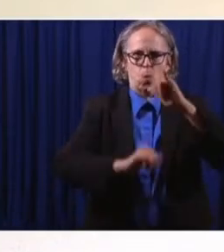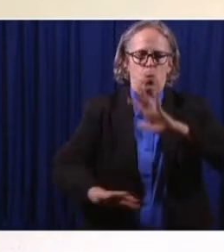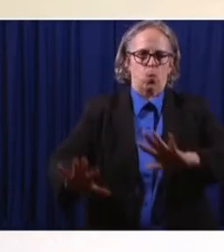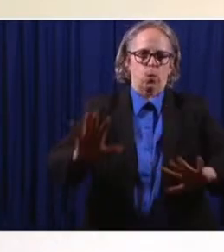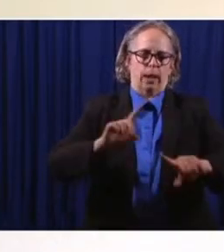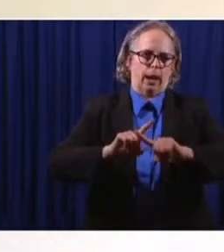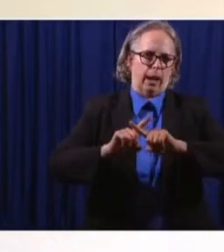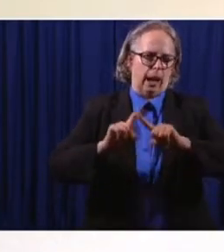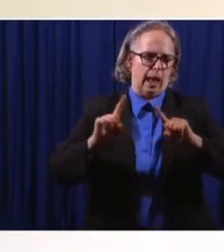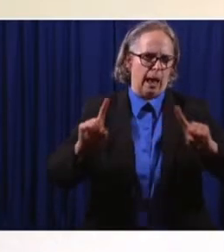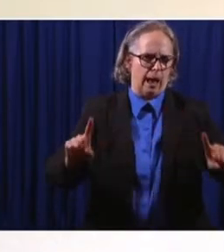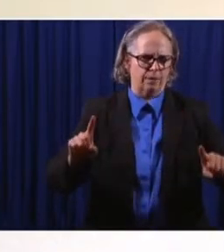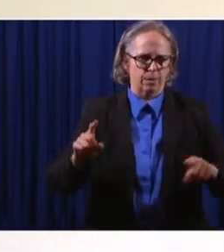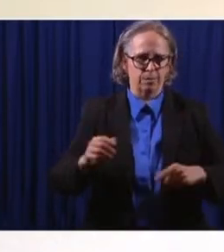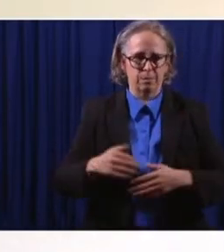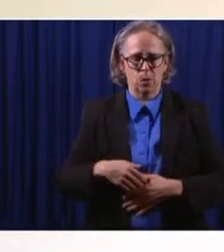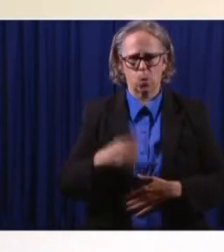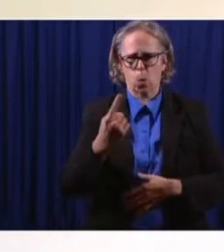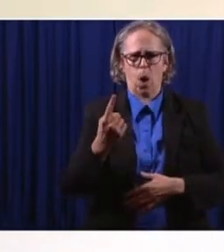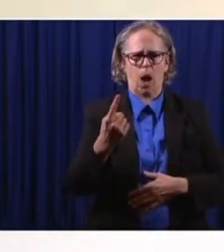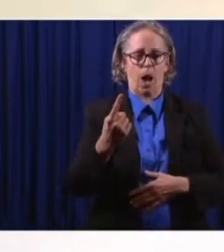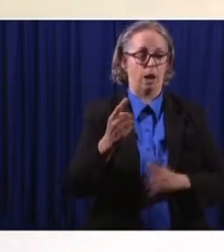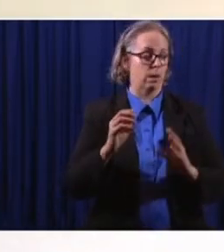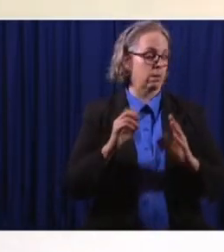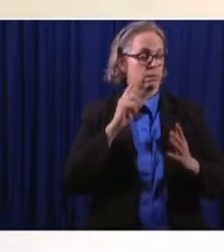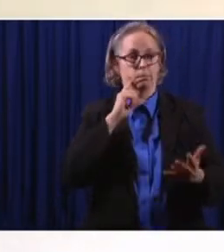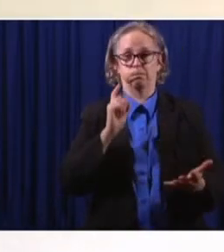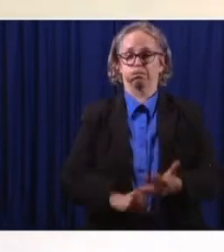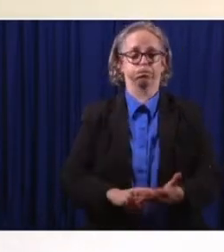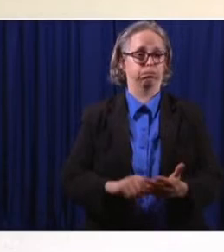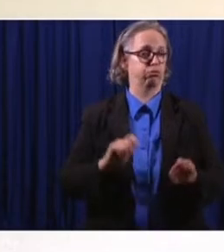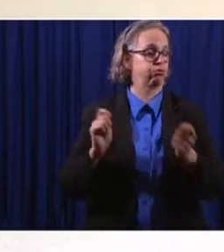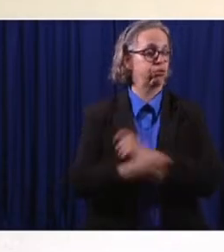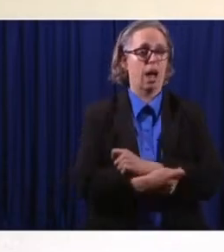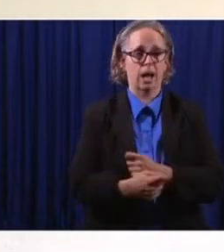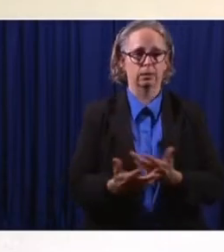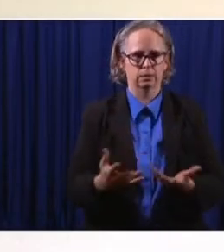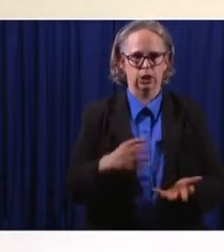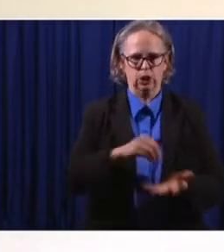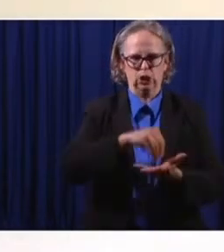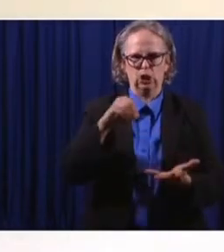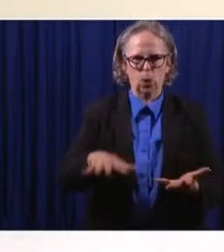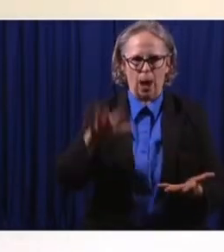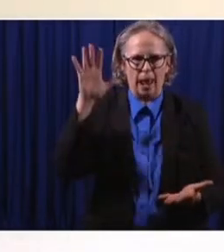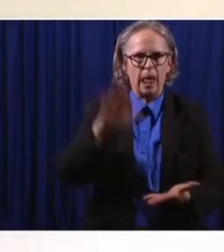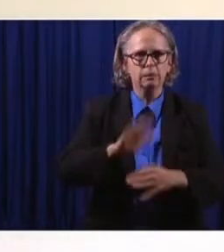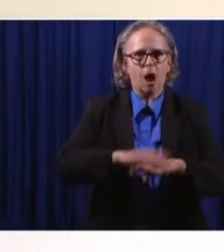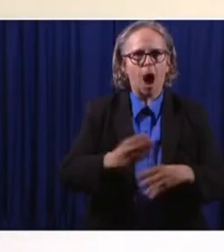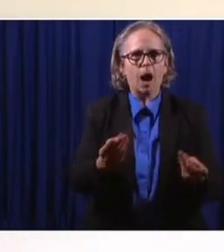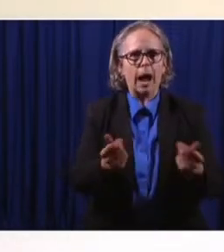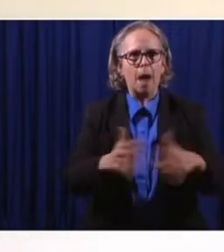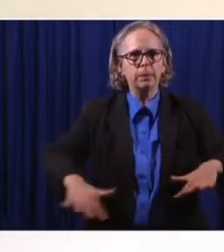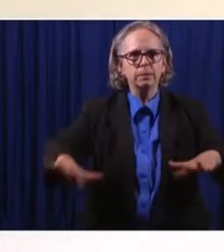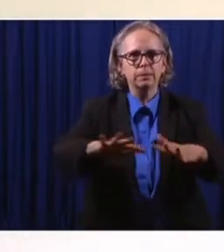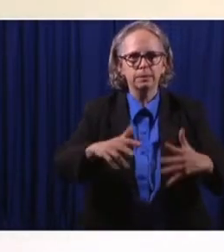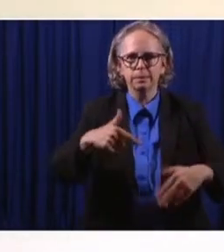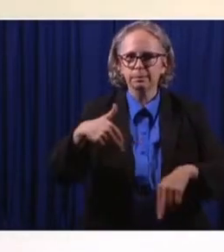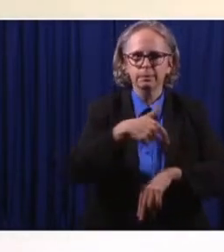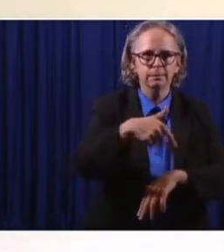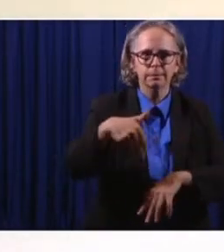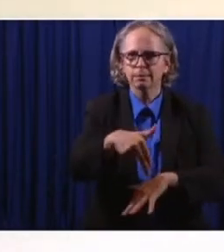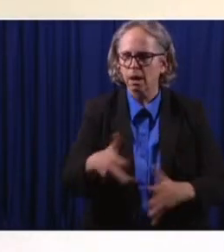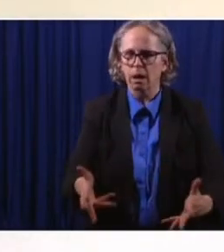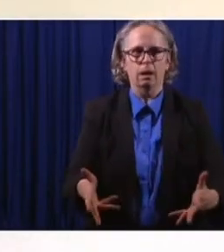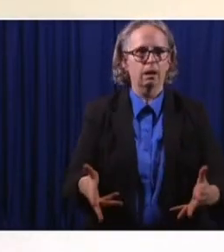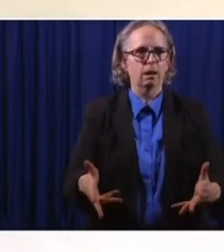less students on our campus, which has been, I think, the biggest change in my experience. However, I know the things that we've